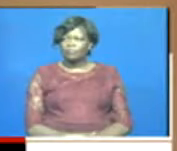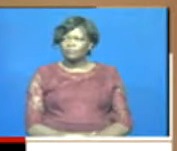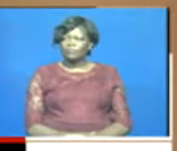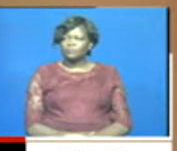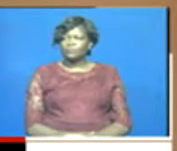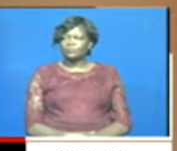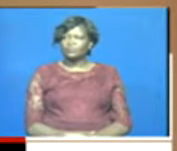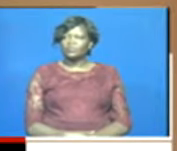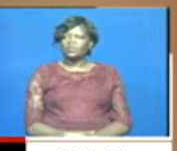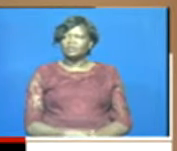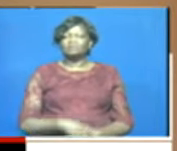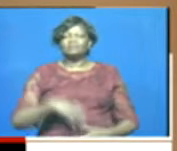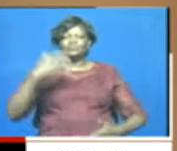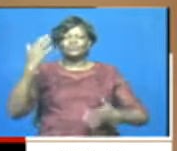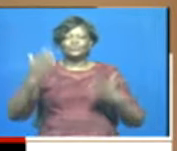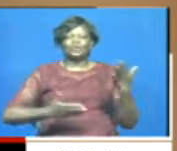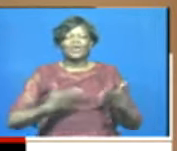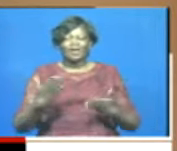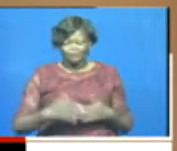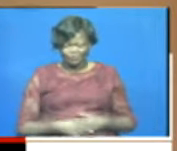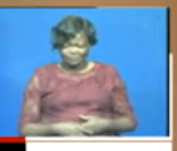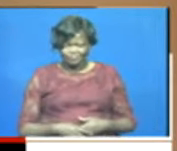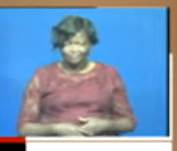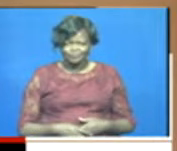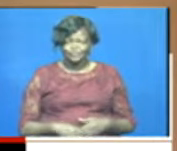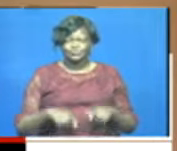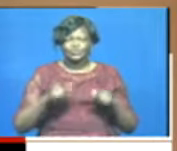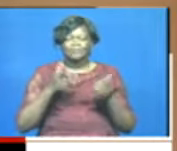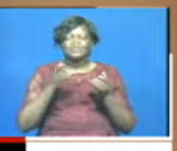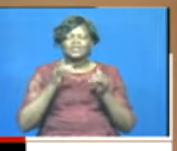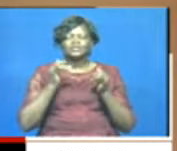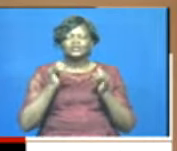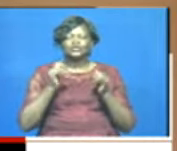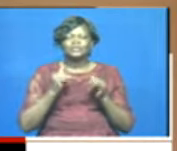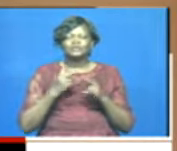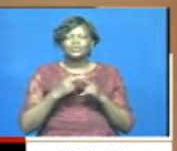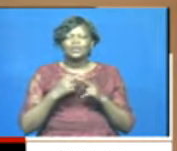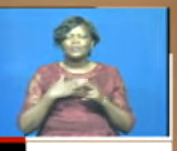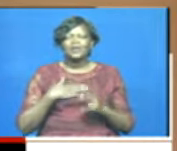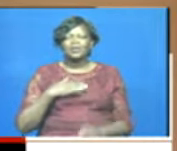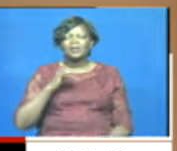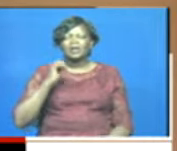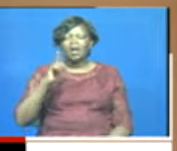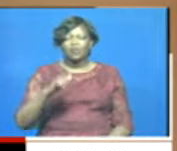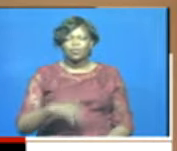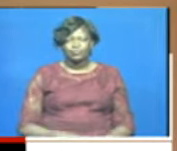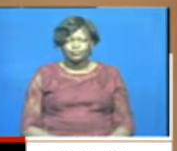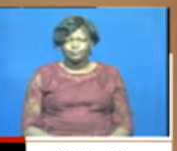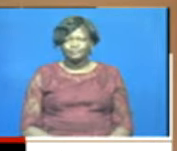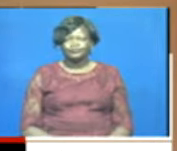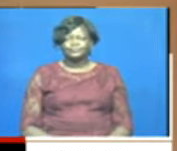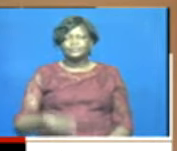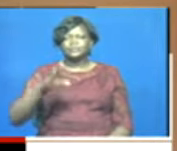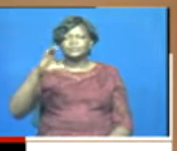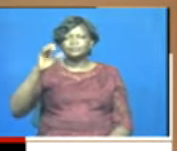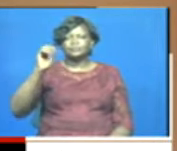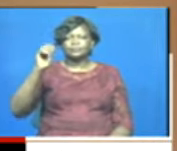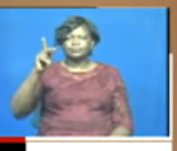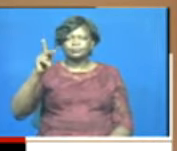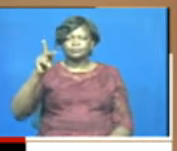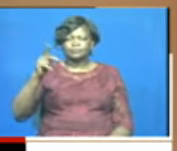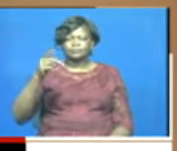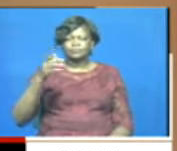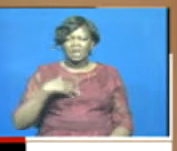Welcome back. Let's now take a look at today's business news with me, Caroline Jenga. Now, the Communication Authority has